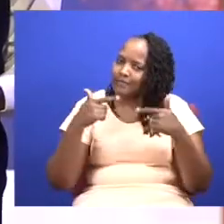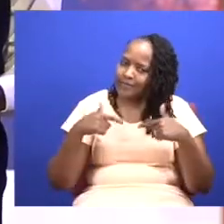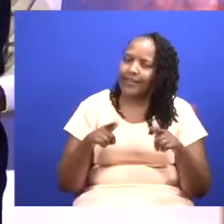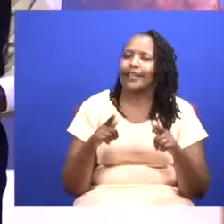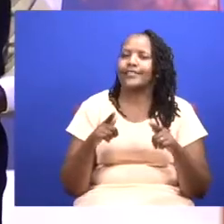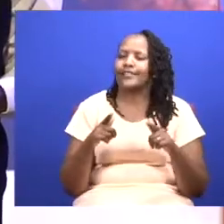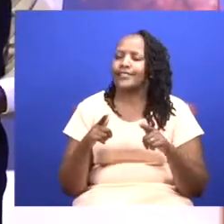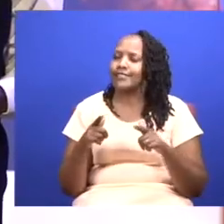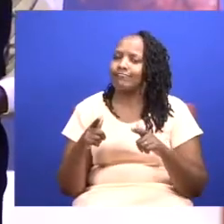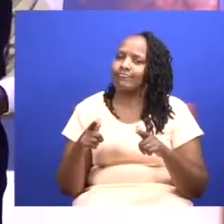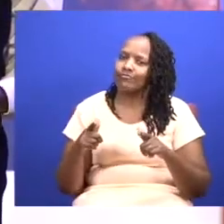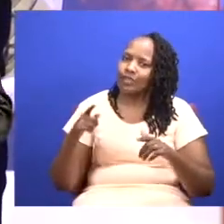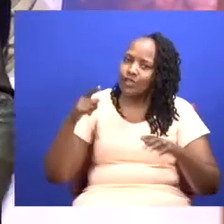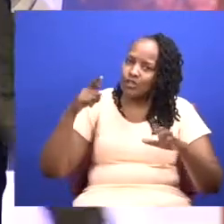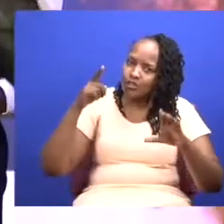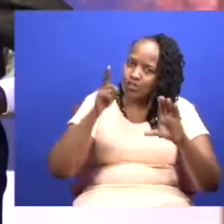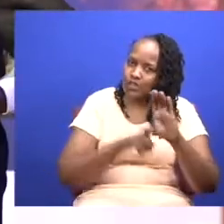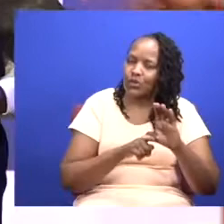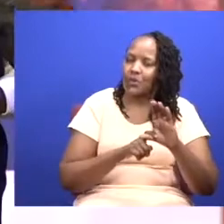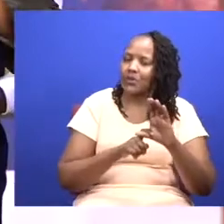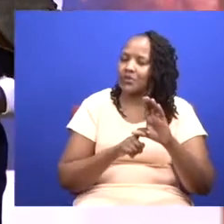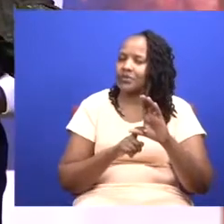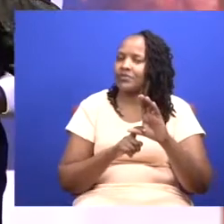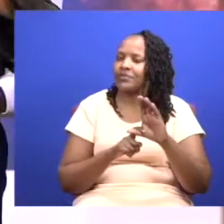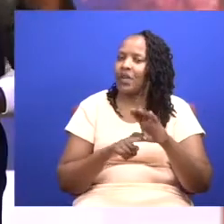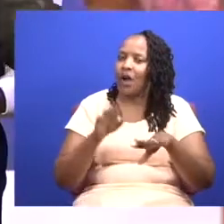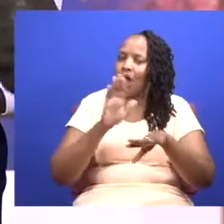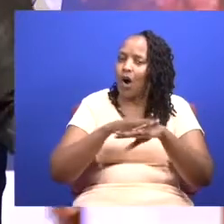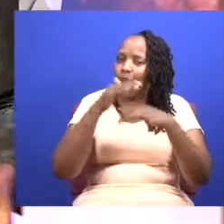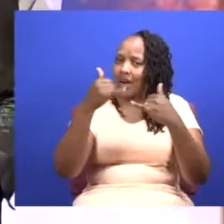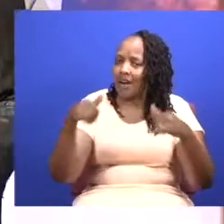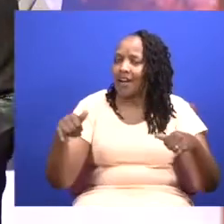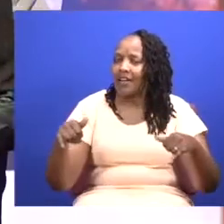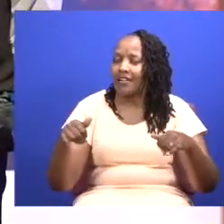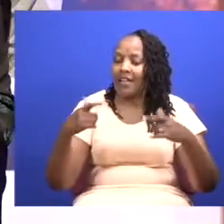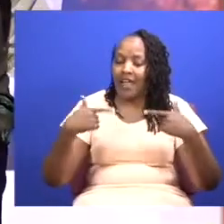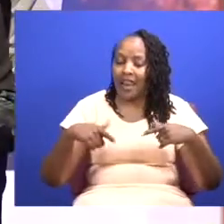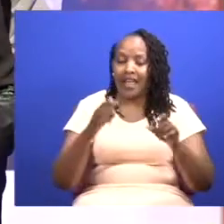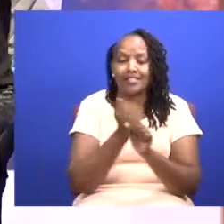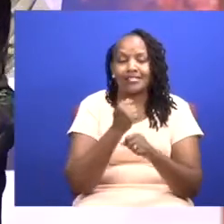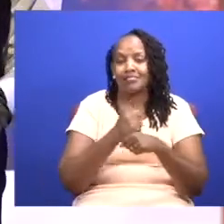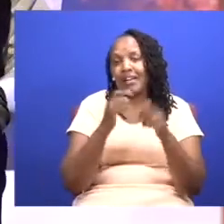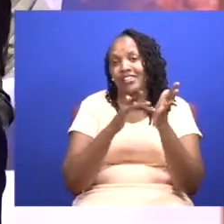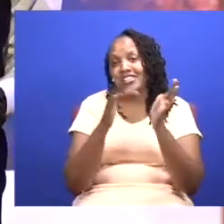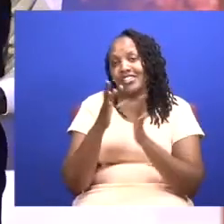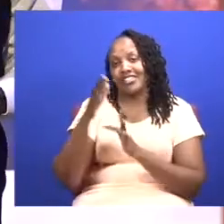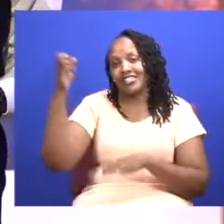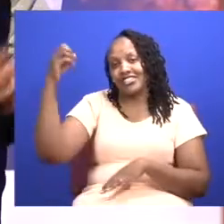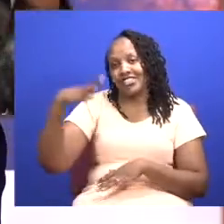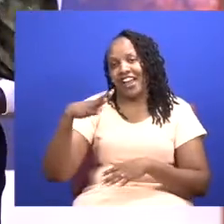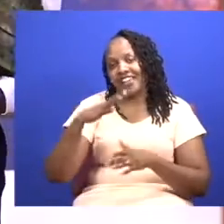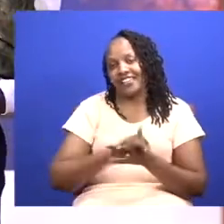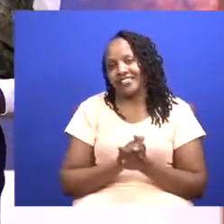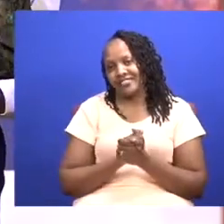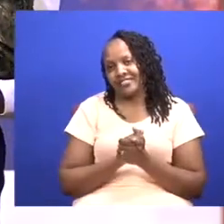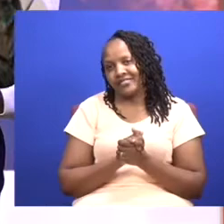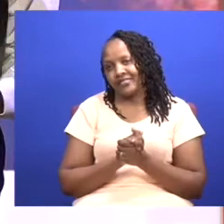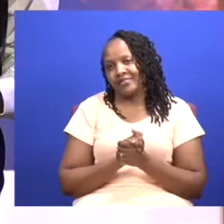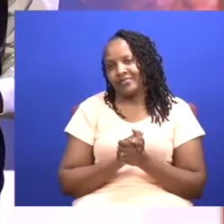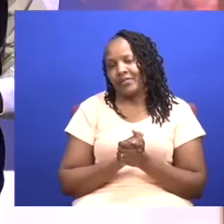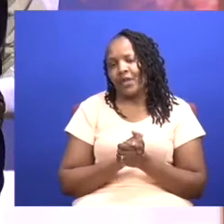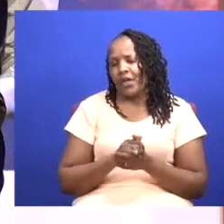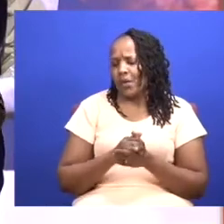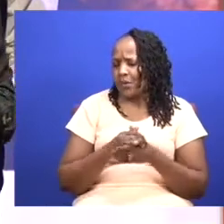Engage, get your friends together. Let's occupy all those platforms for Jesus. Let's make Him shine, because He indeed